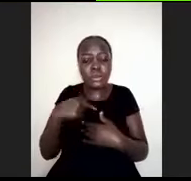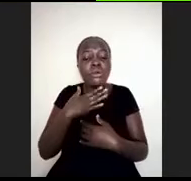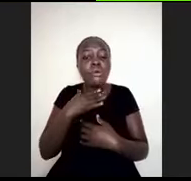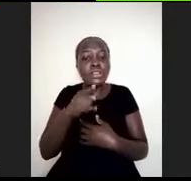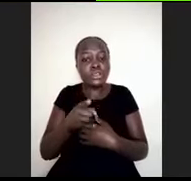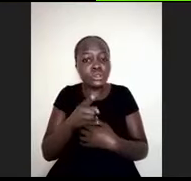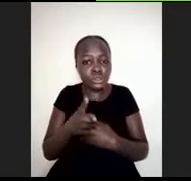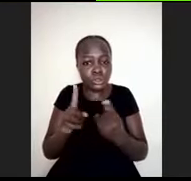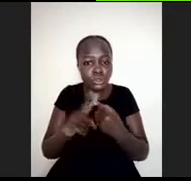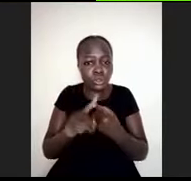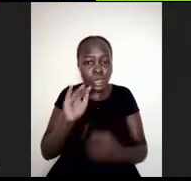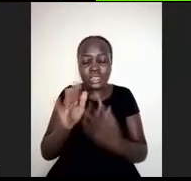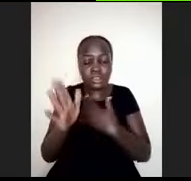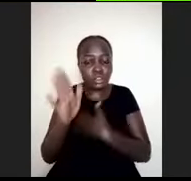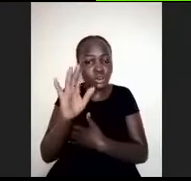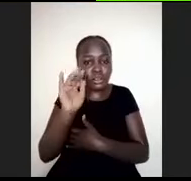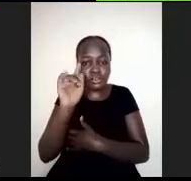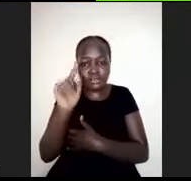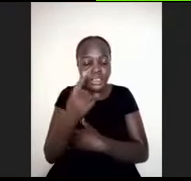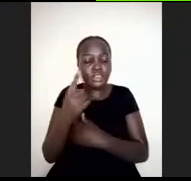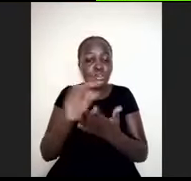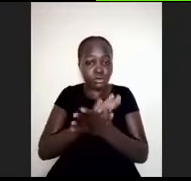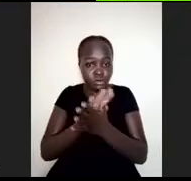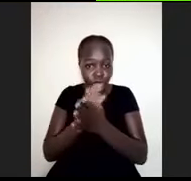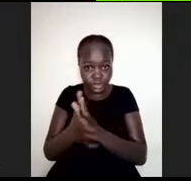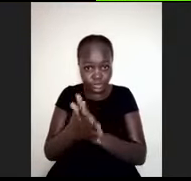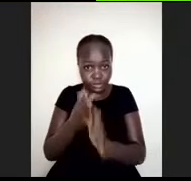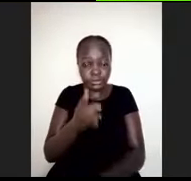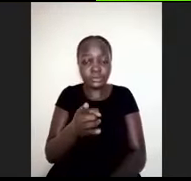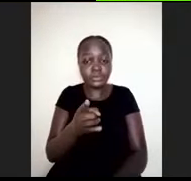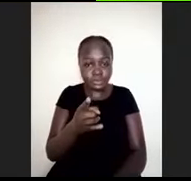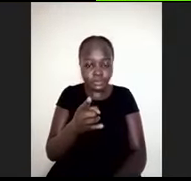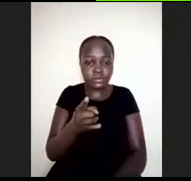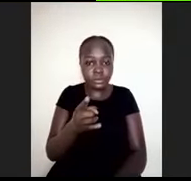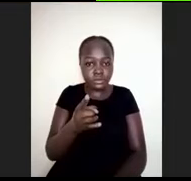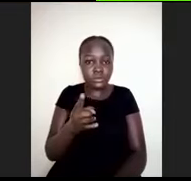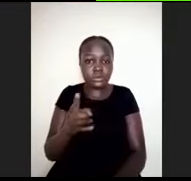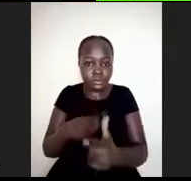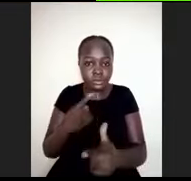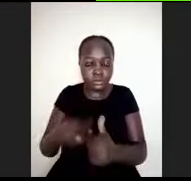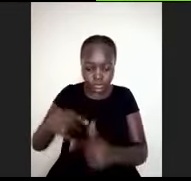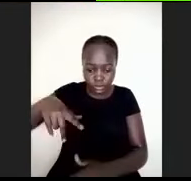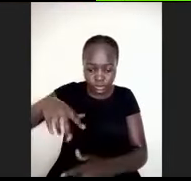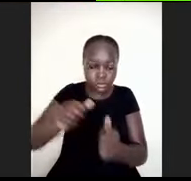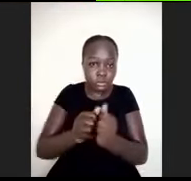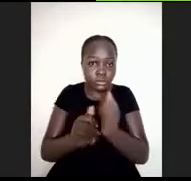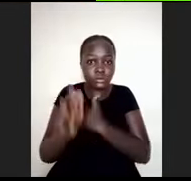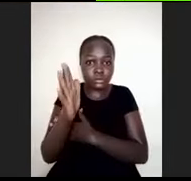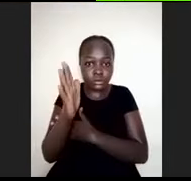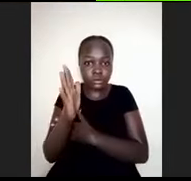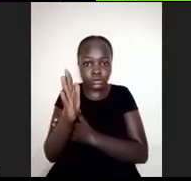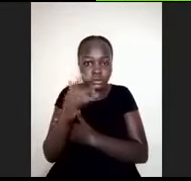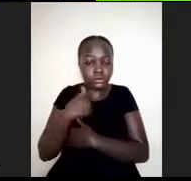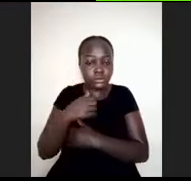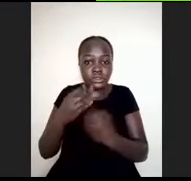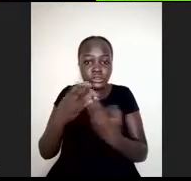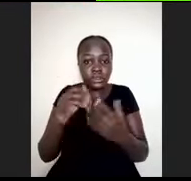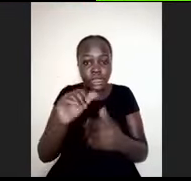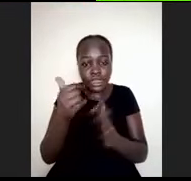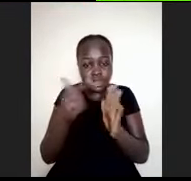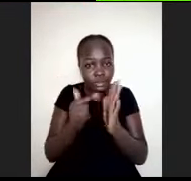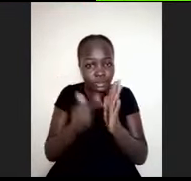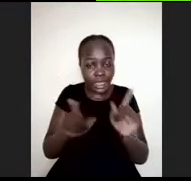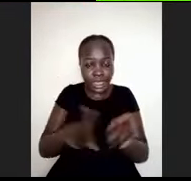we would like you to ask God first to forgive you, and then walk with the Lord. I'm going to give you other points as we talk